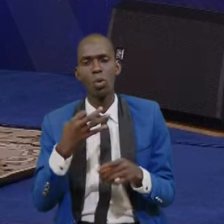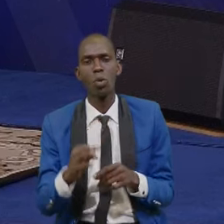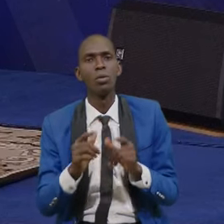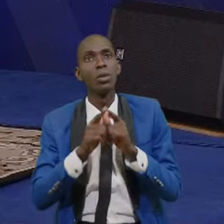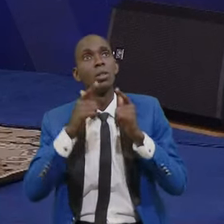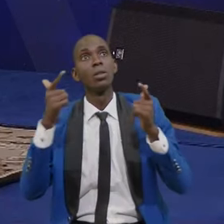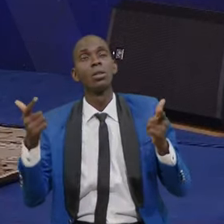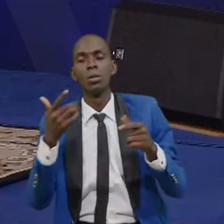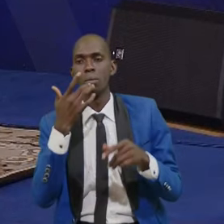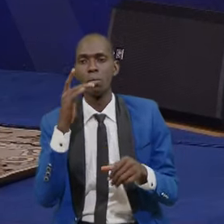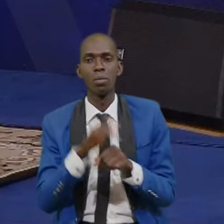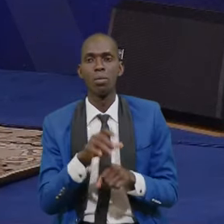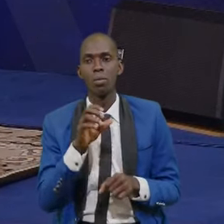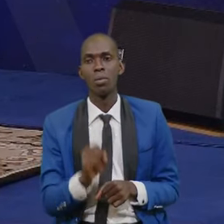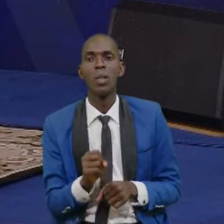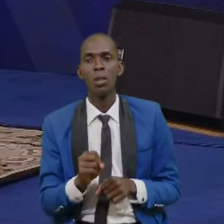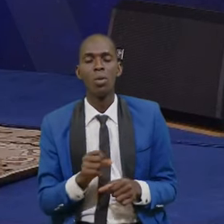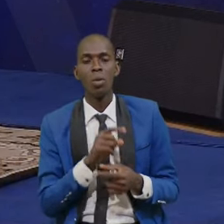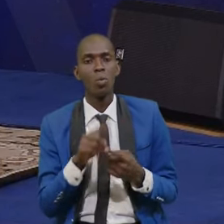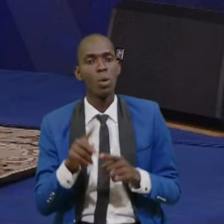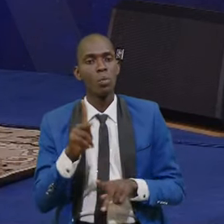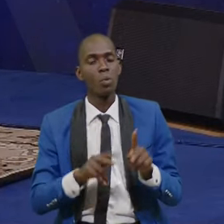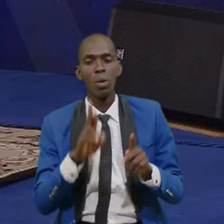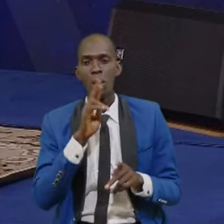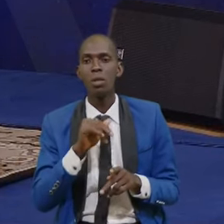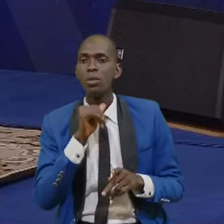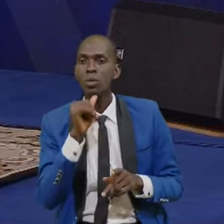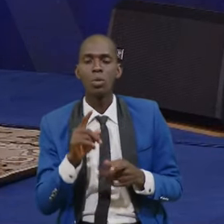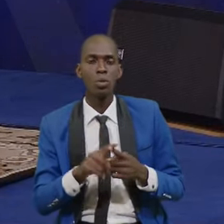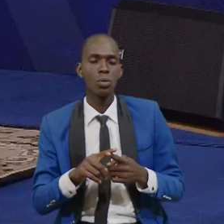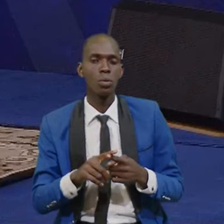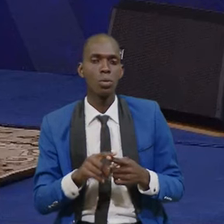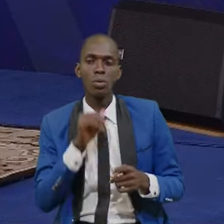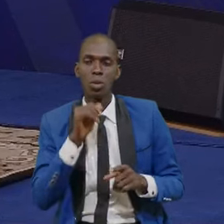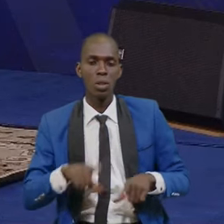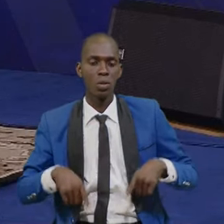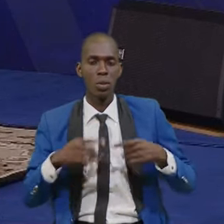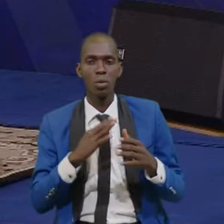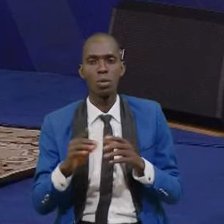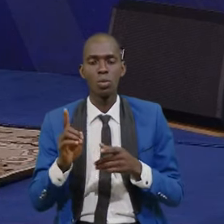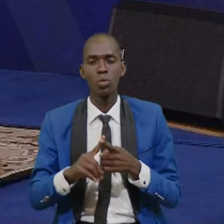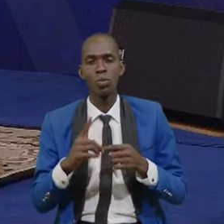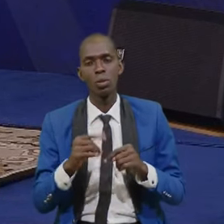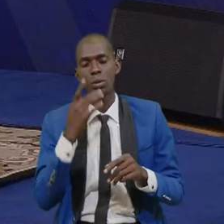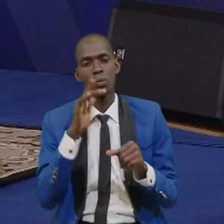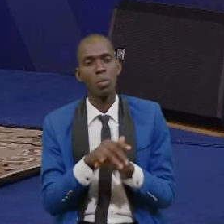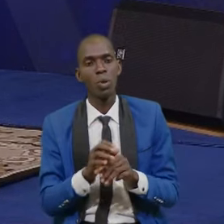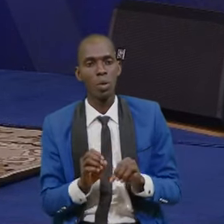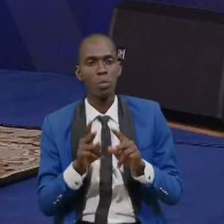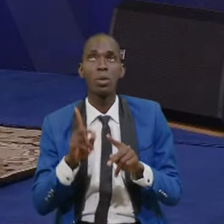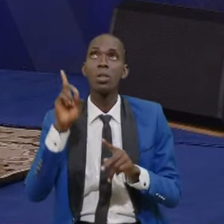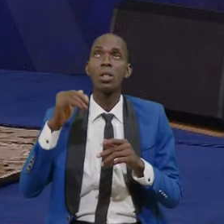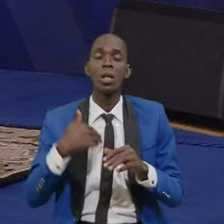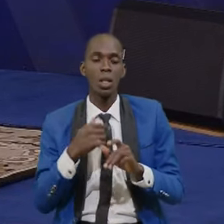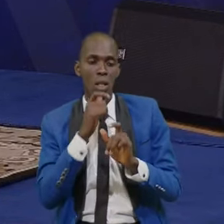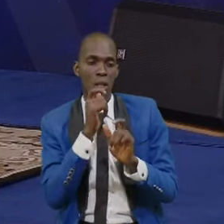living according to the privilege and the promises the Lord has given them, whereby are giving